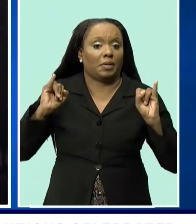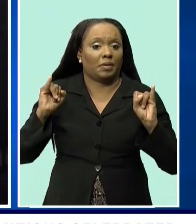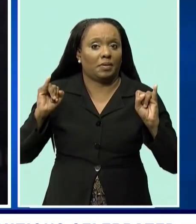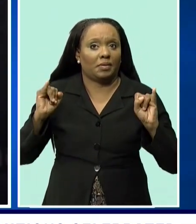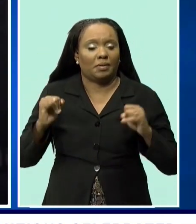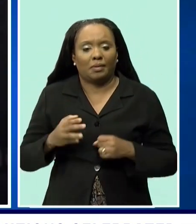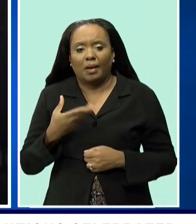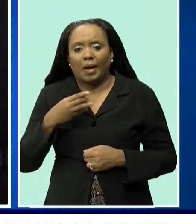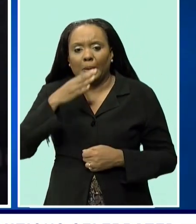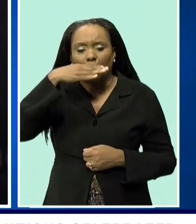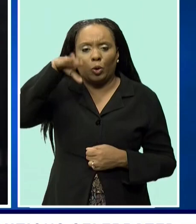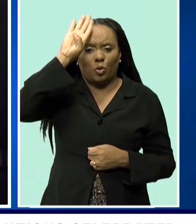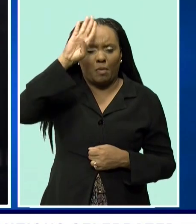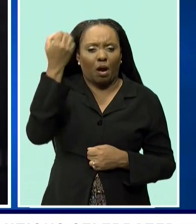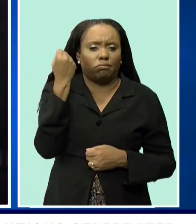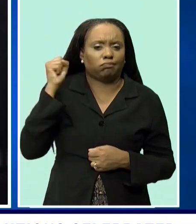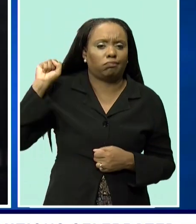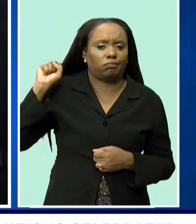Cuban Revolution,